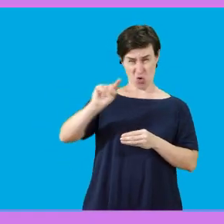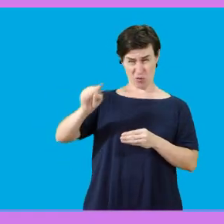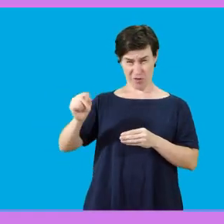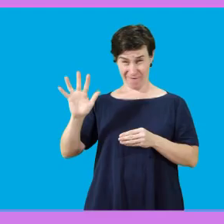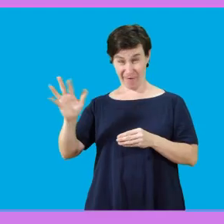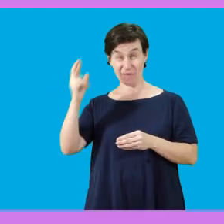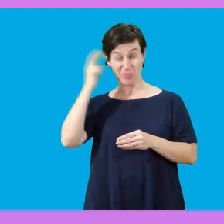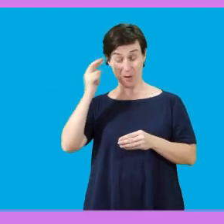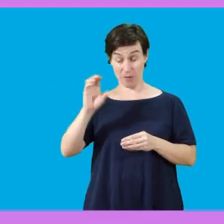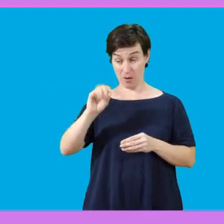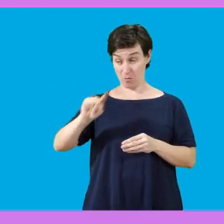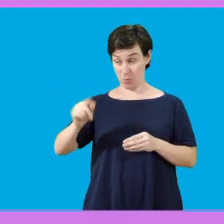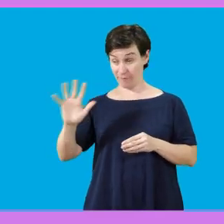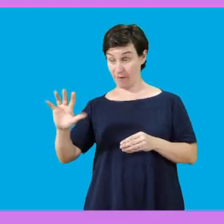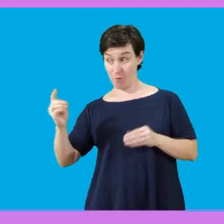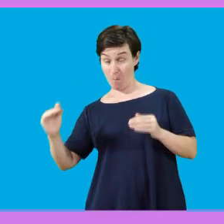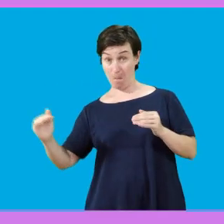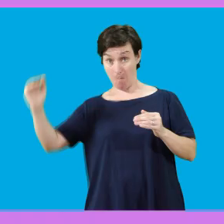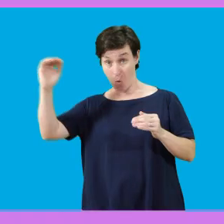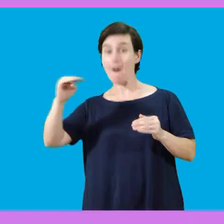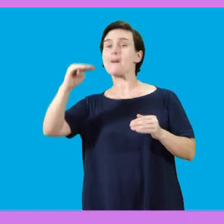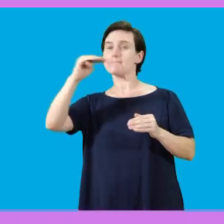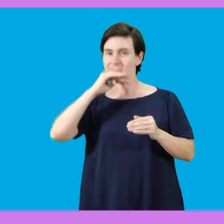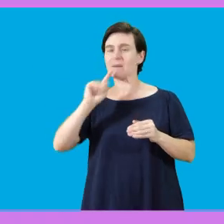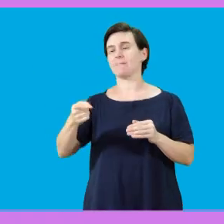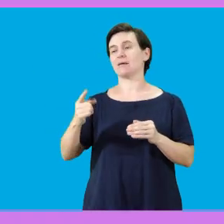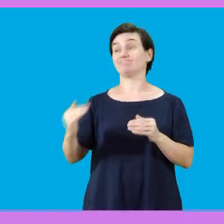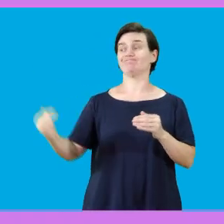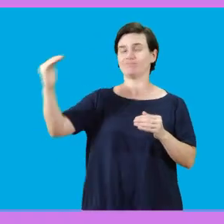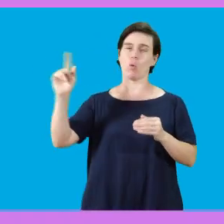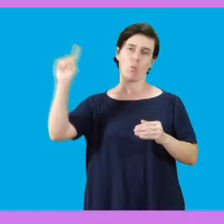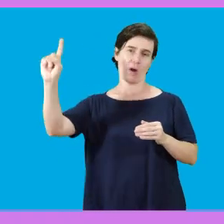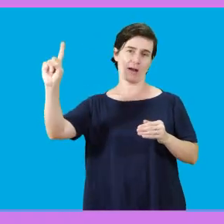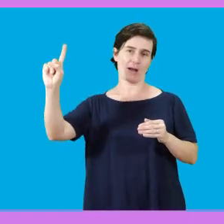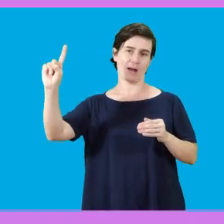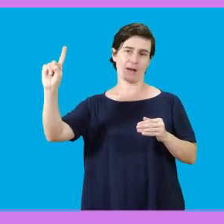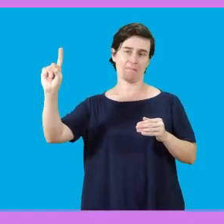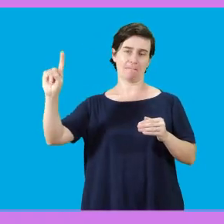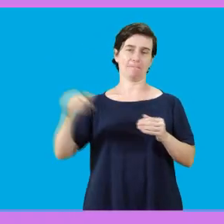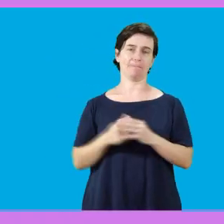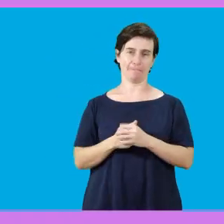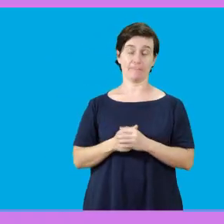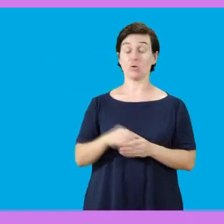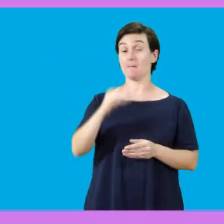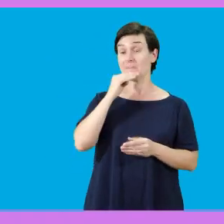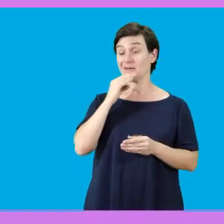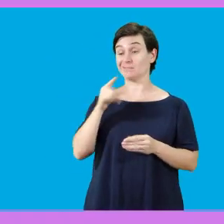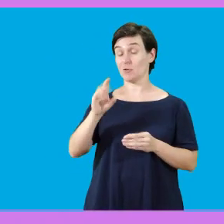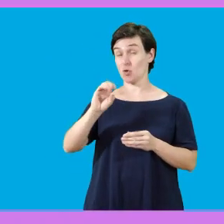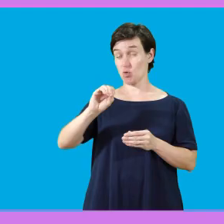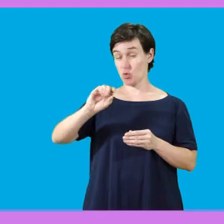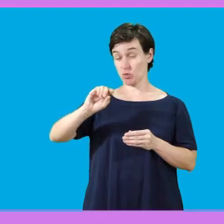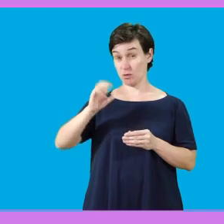and above, or any number that is 5 and above, we have to add 1 to the number before it. Then it means from our decimal point, we'll add